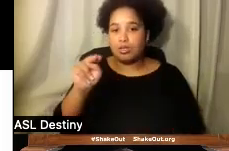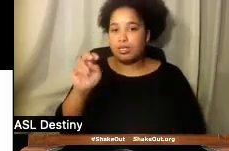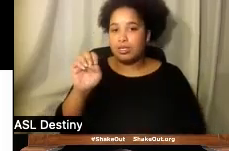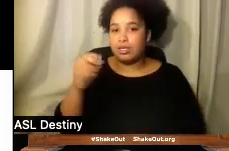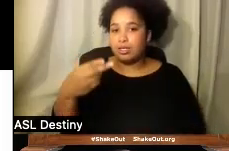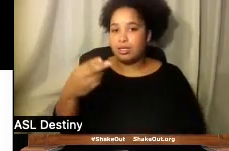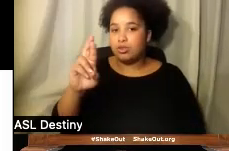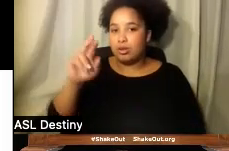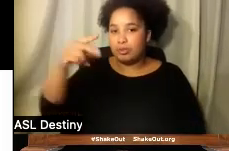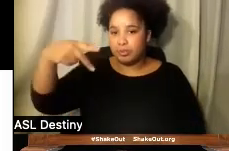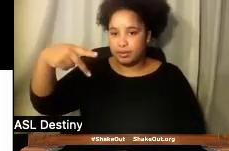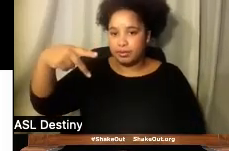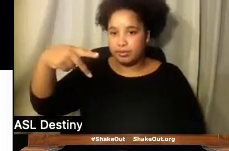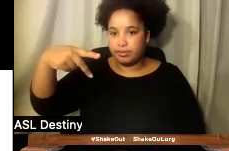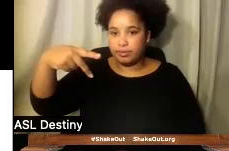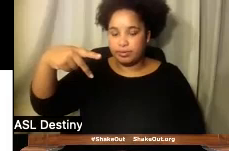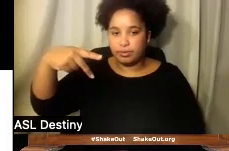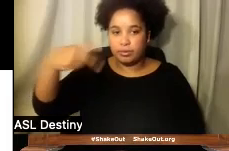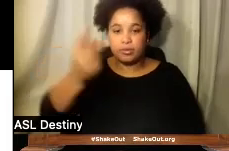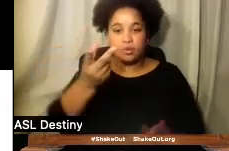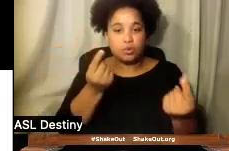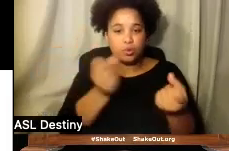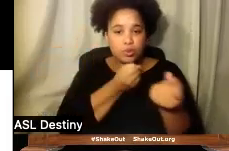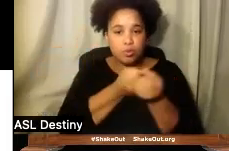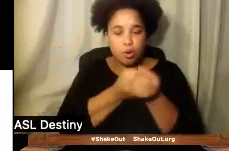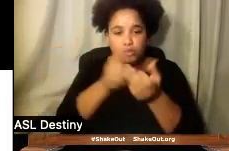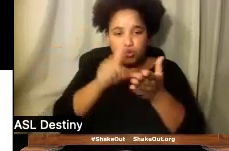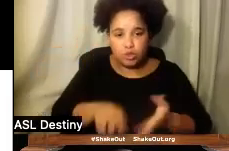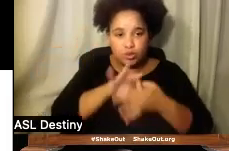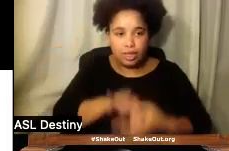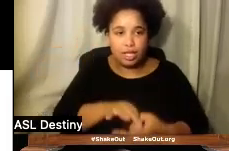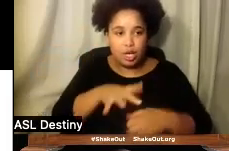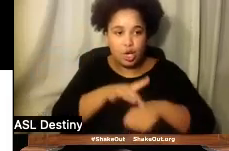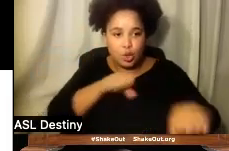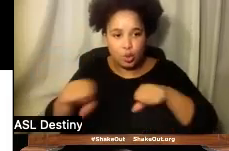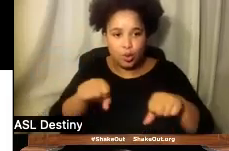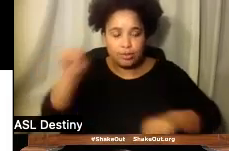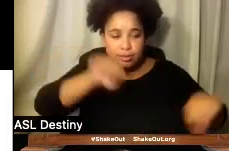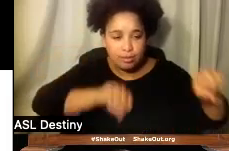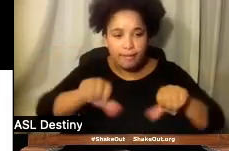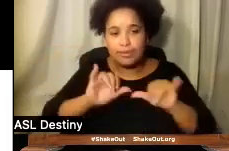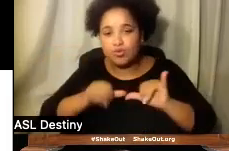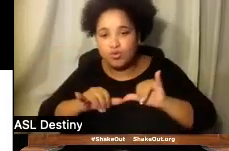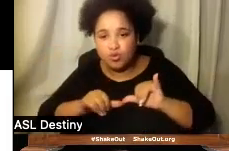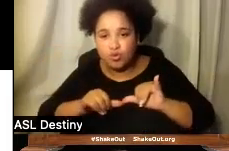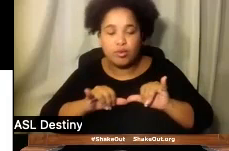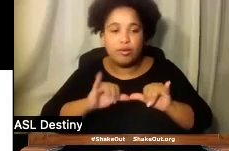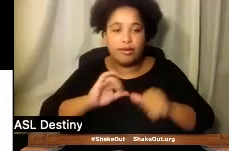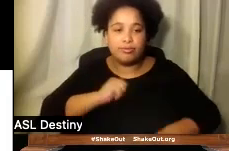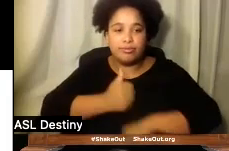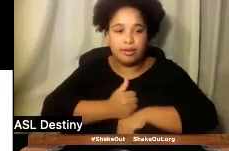Reduction Program that supports research on earthquake science and engineering, as well as implementing